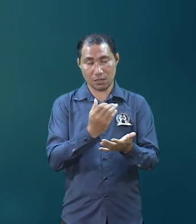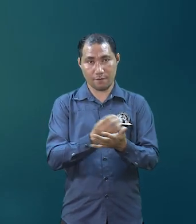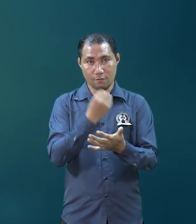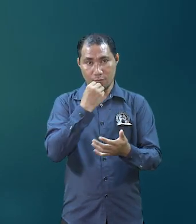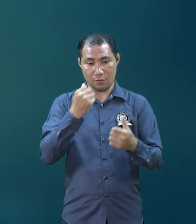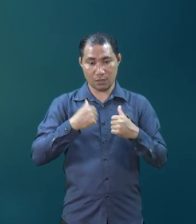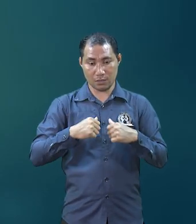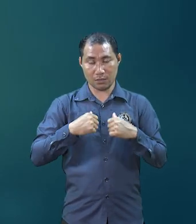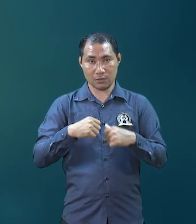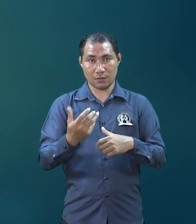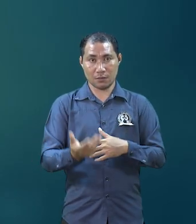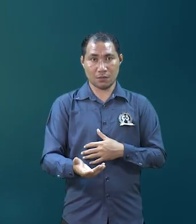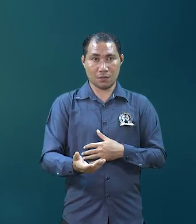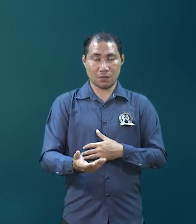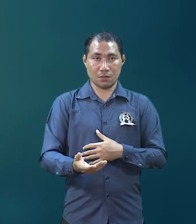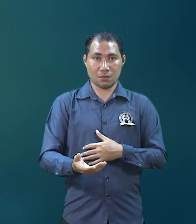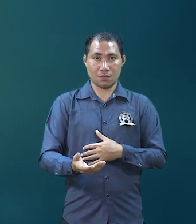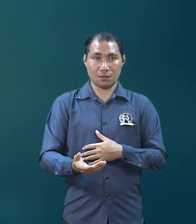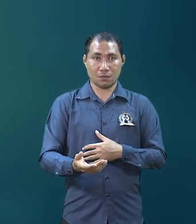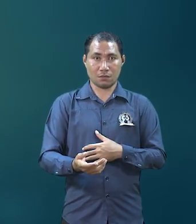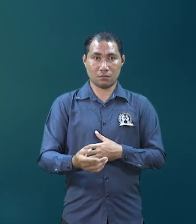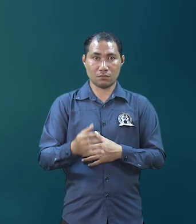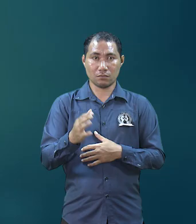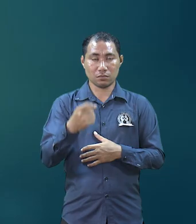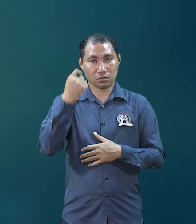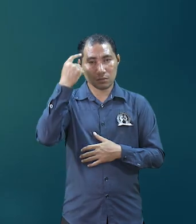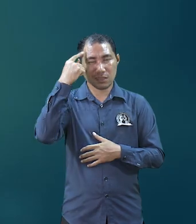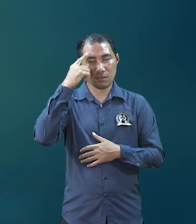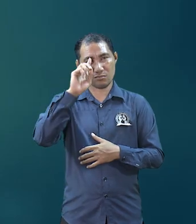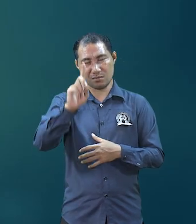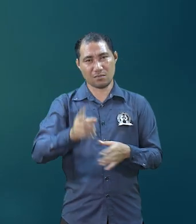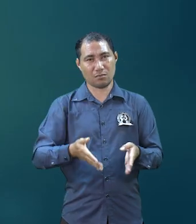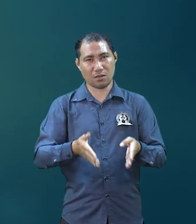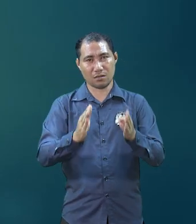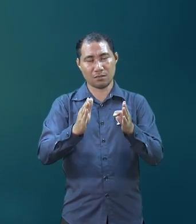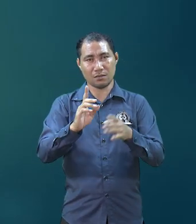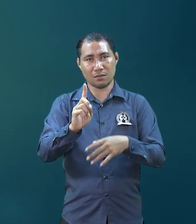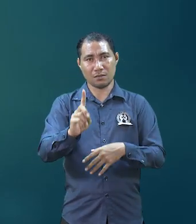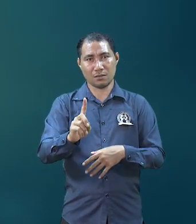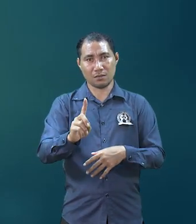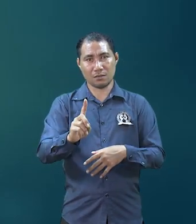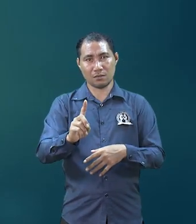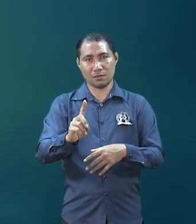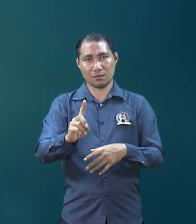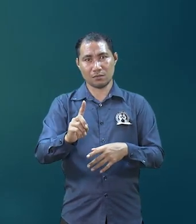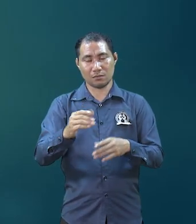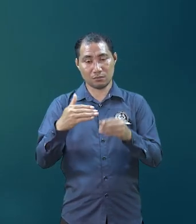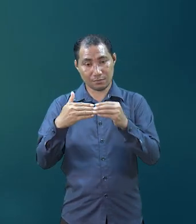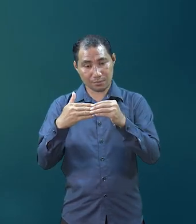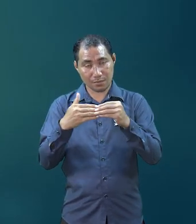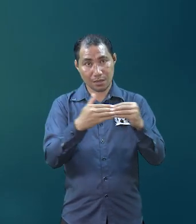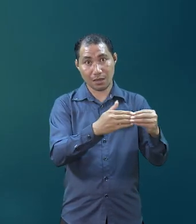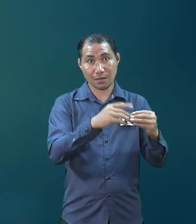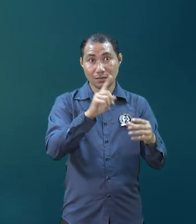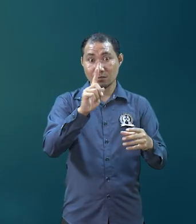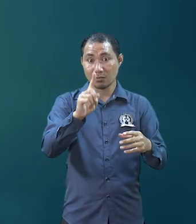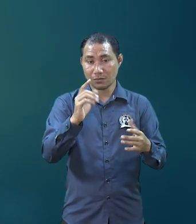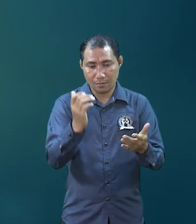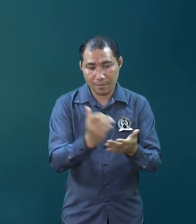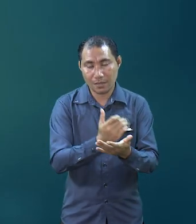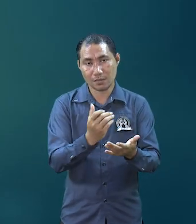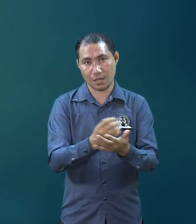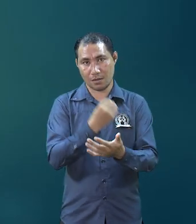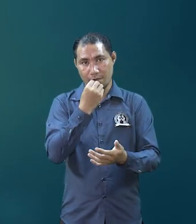practices, let's think of a way to guide us in order to maintain